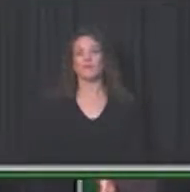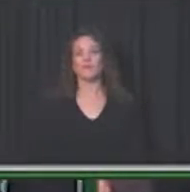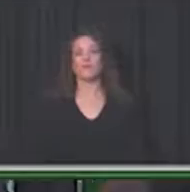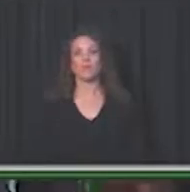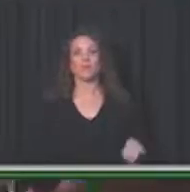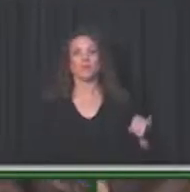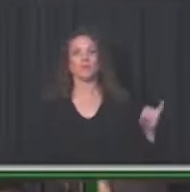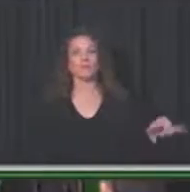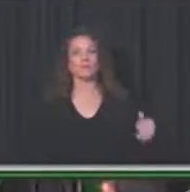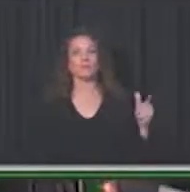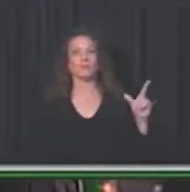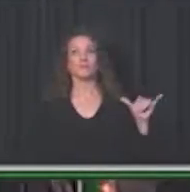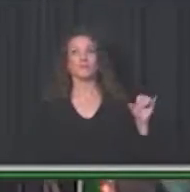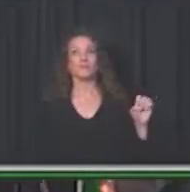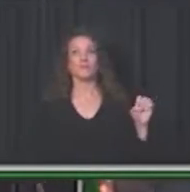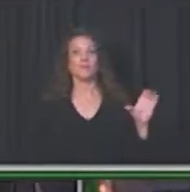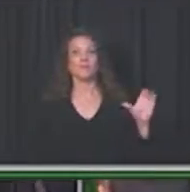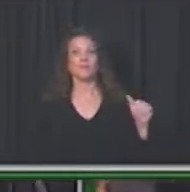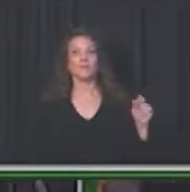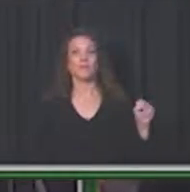Julie Conjerk.